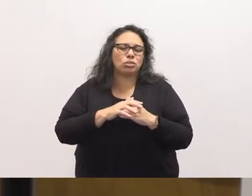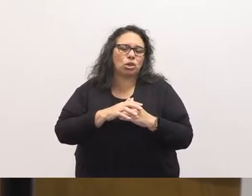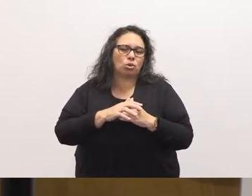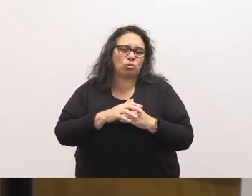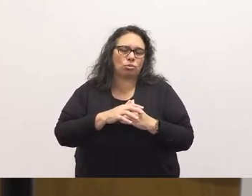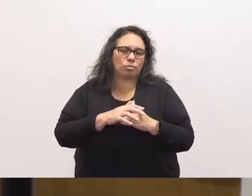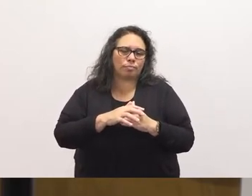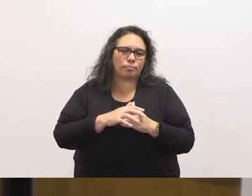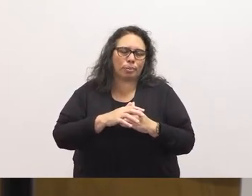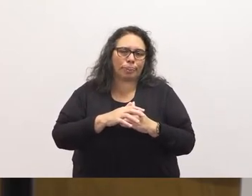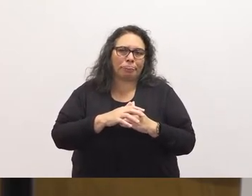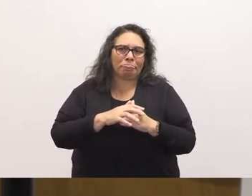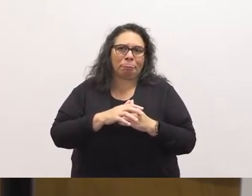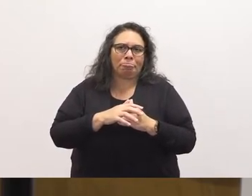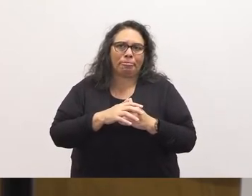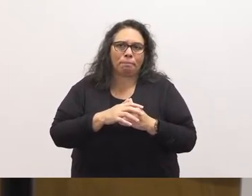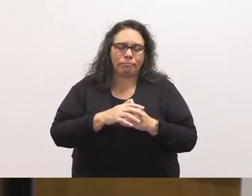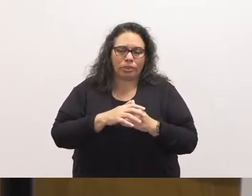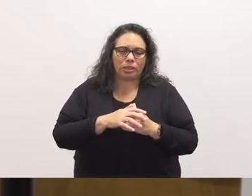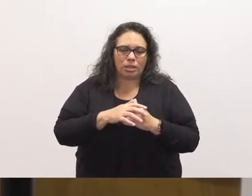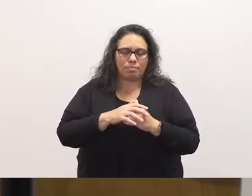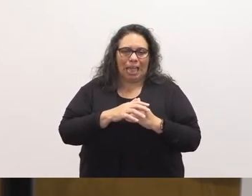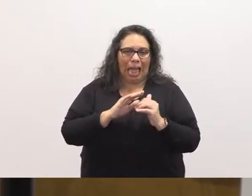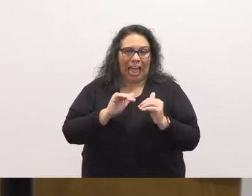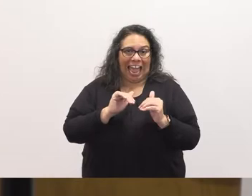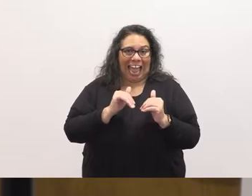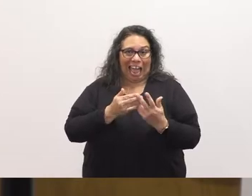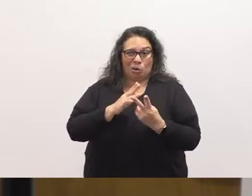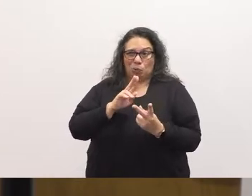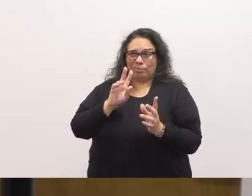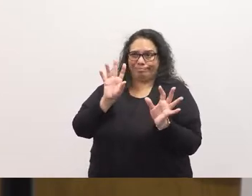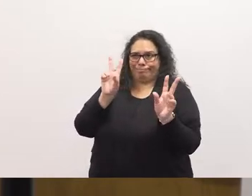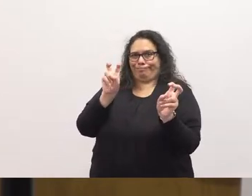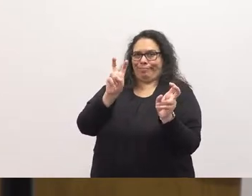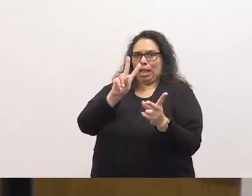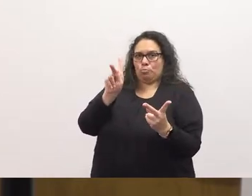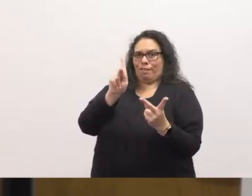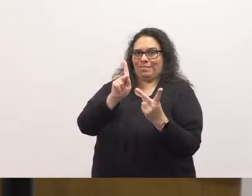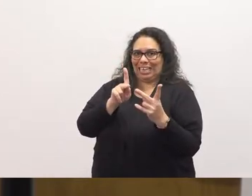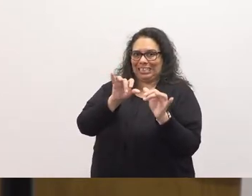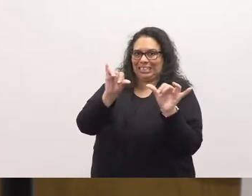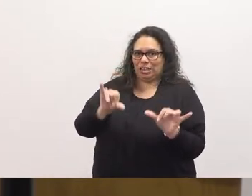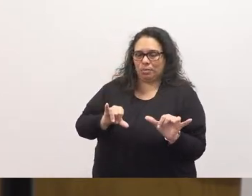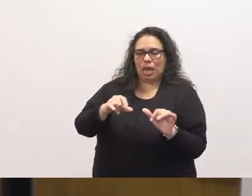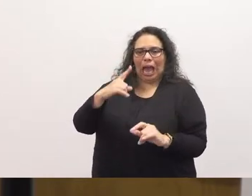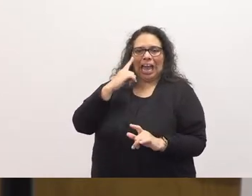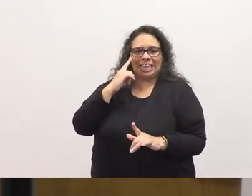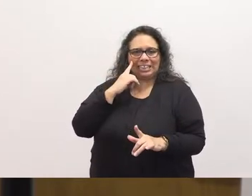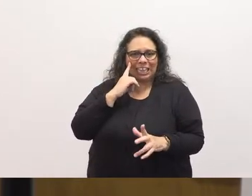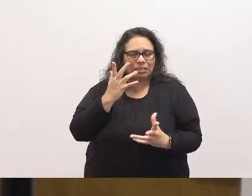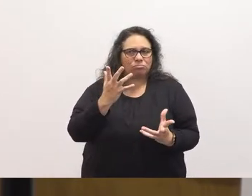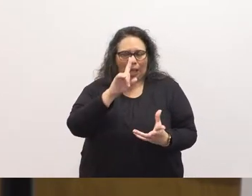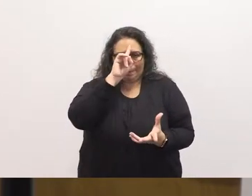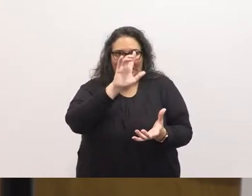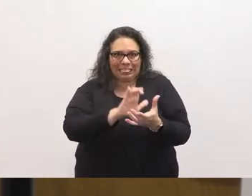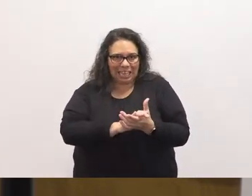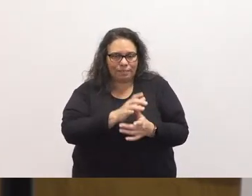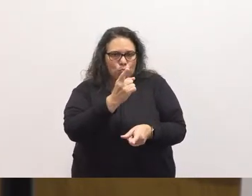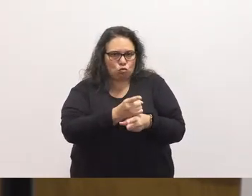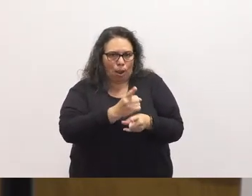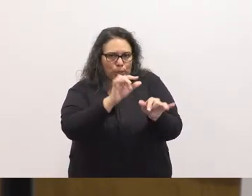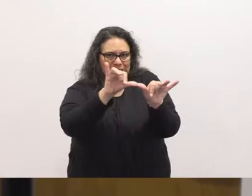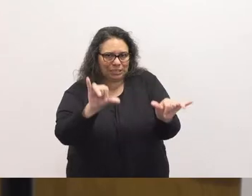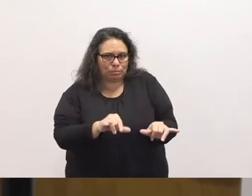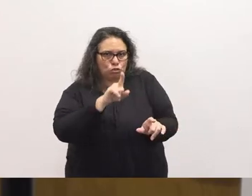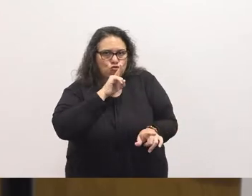we think of how we perfect our systems, because I believe in the importance of having proper systems to make sure that we can